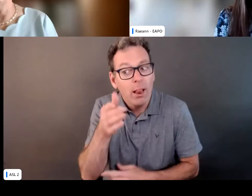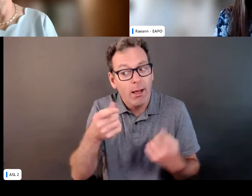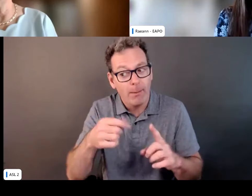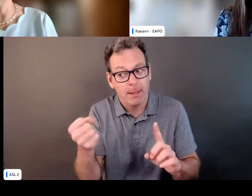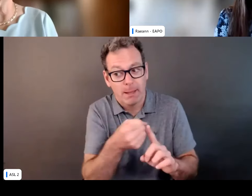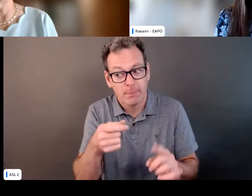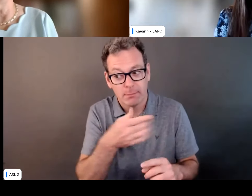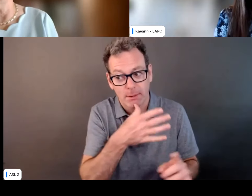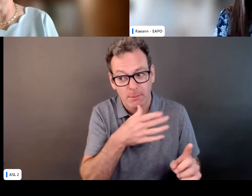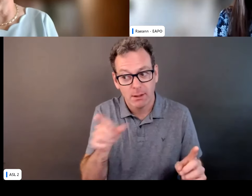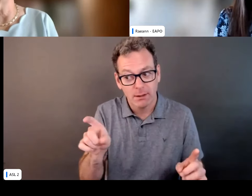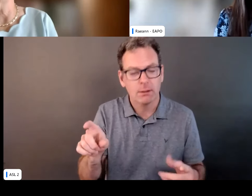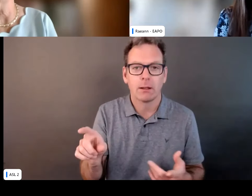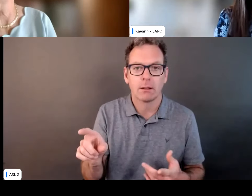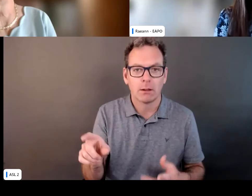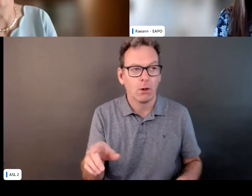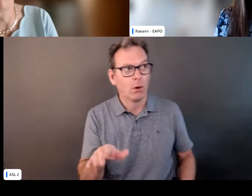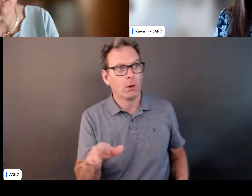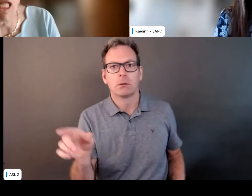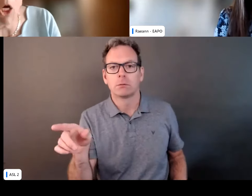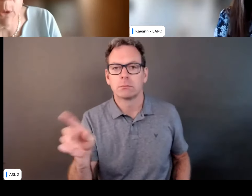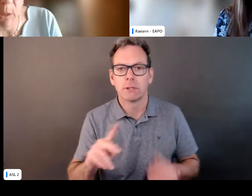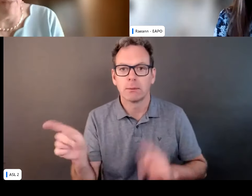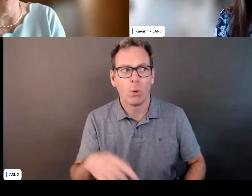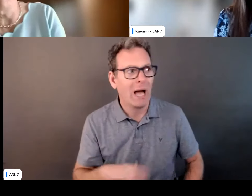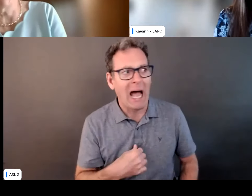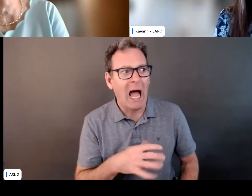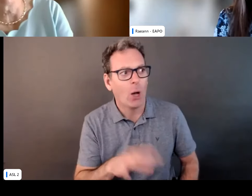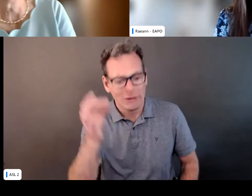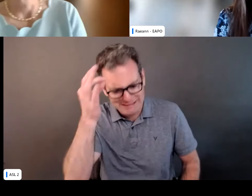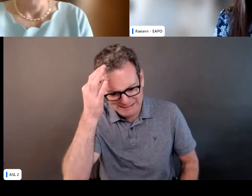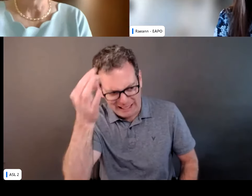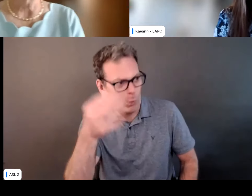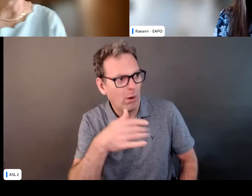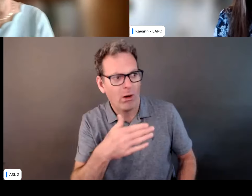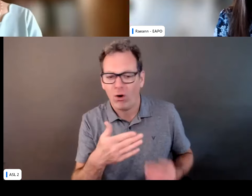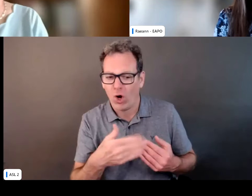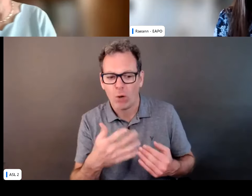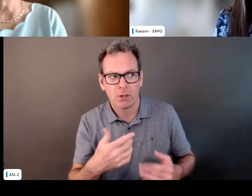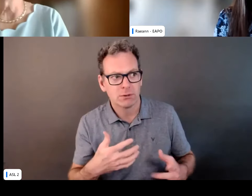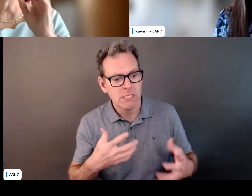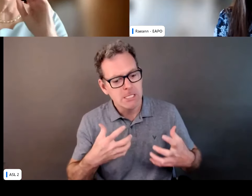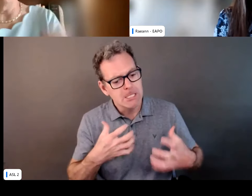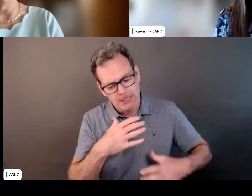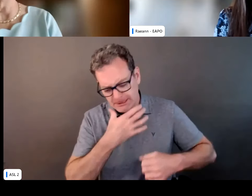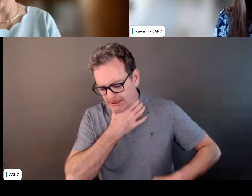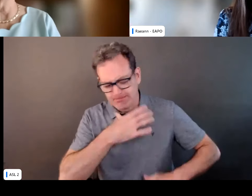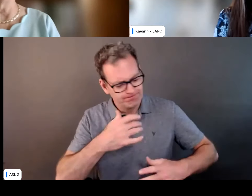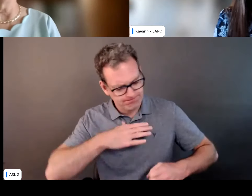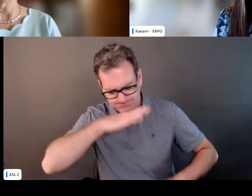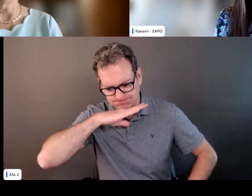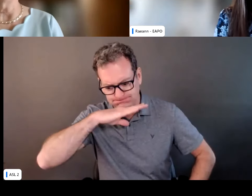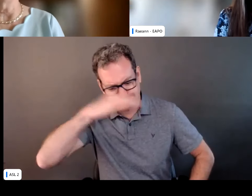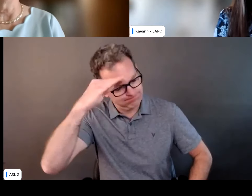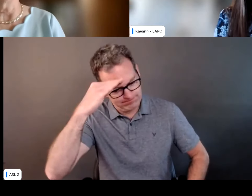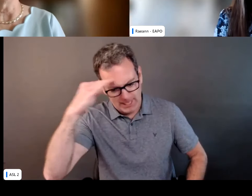hit your mom? And I've had people say, I've come this close, I've come this close. I'll say, all right, so we're going to game plan what to